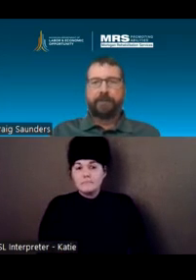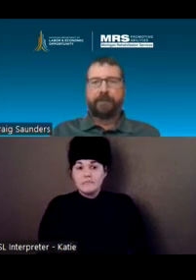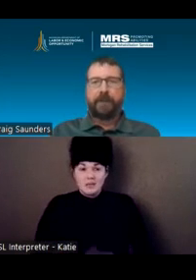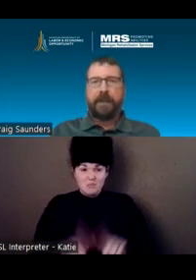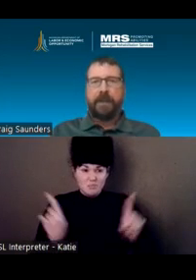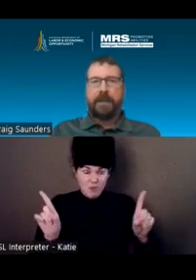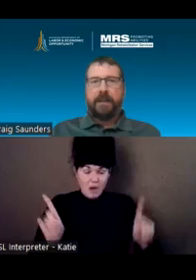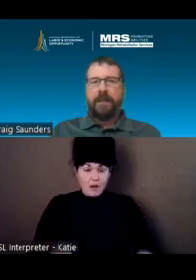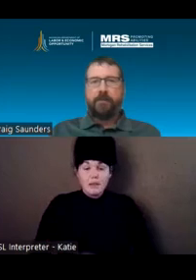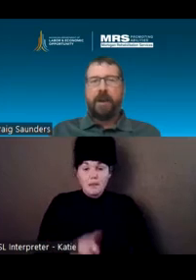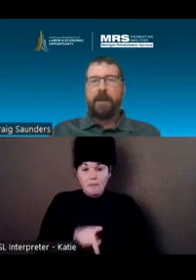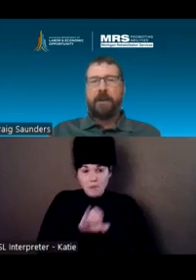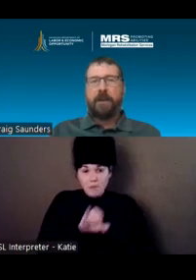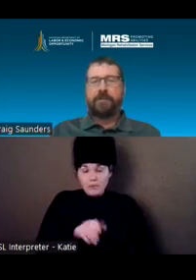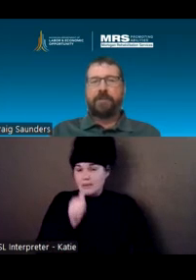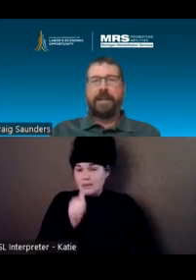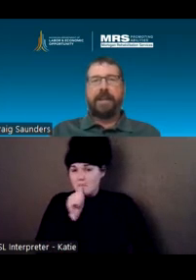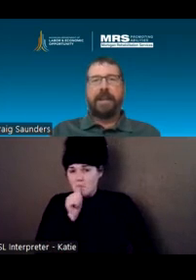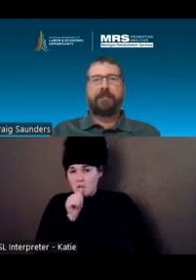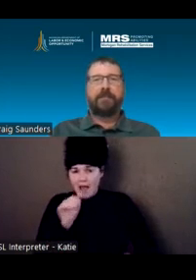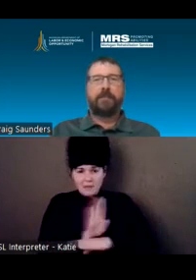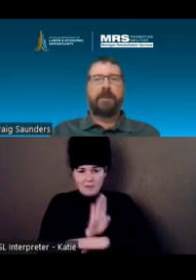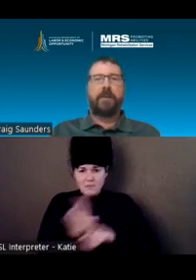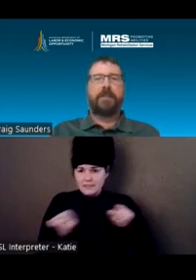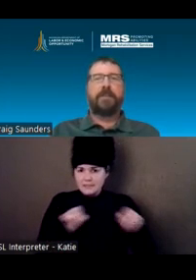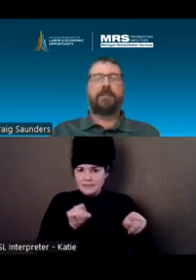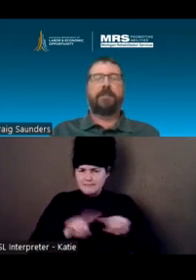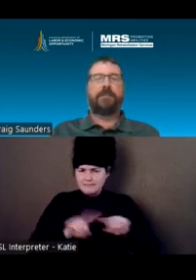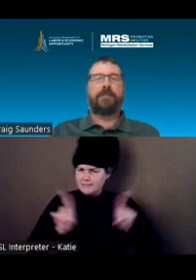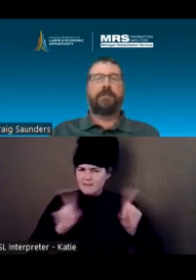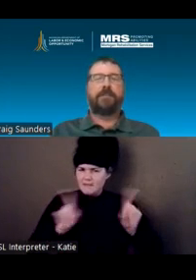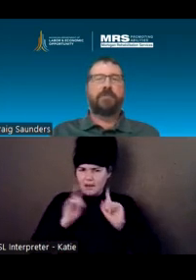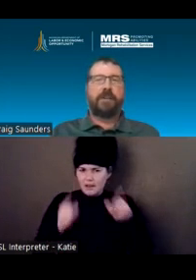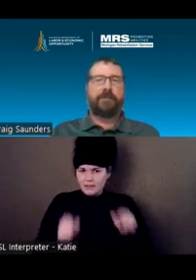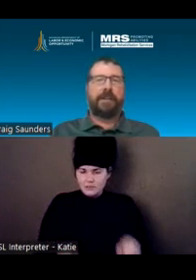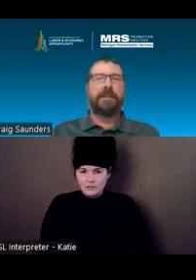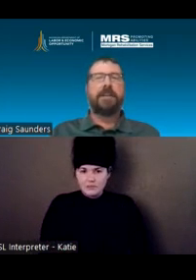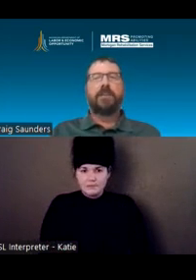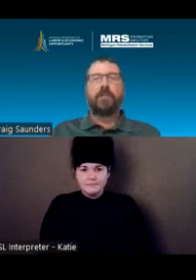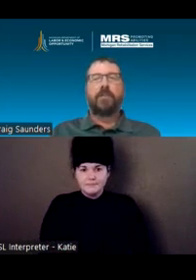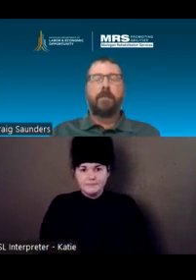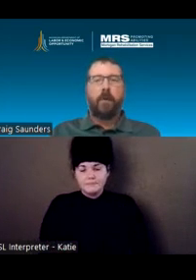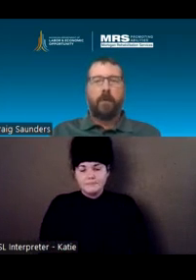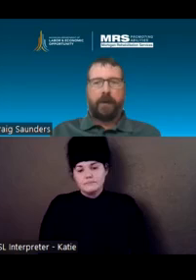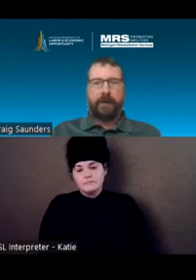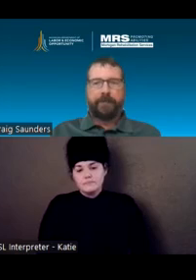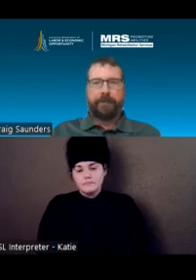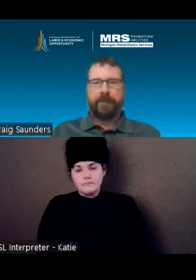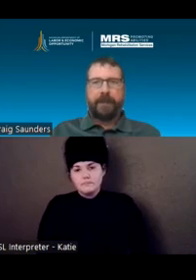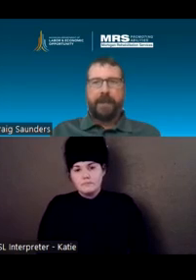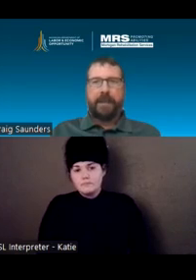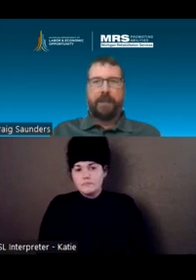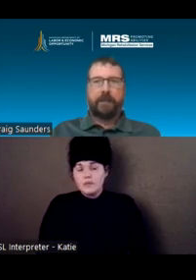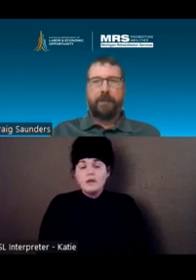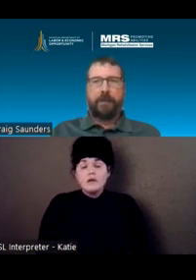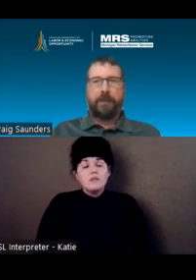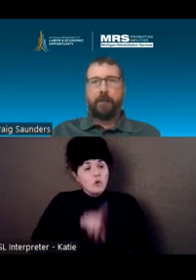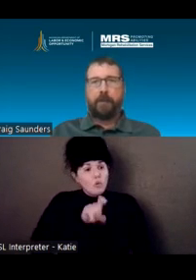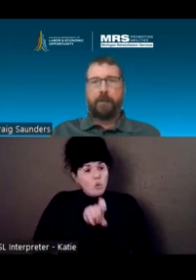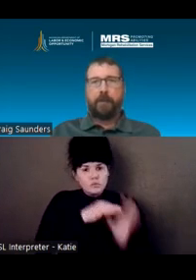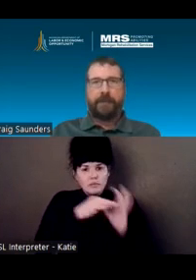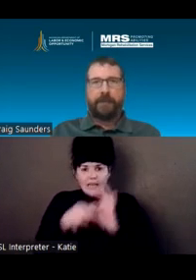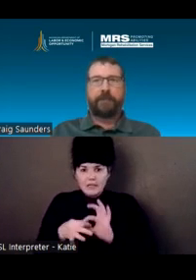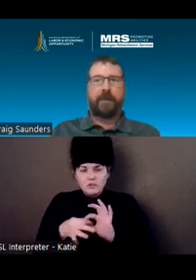sector. The primary question they asked regarded the success of shifting to remote work, and the